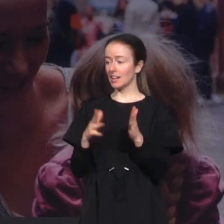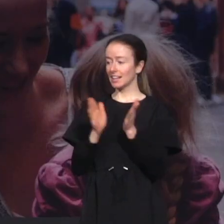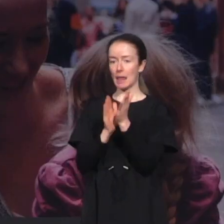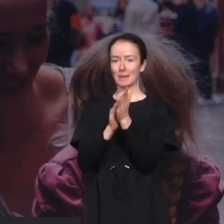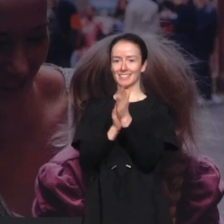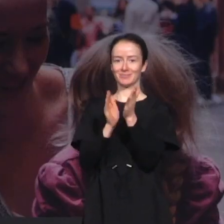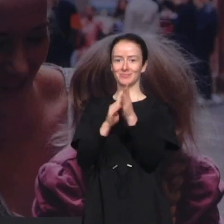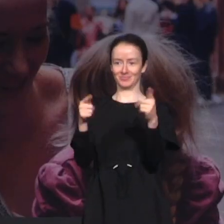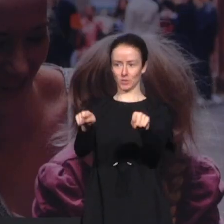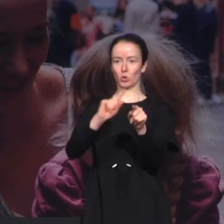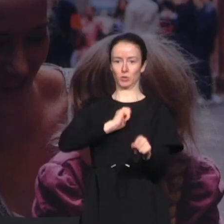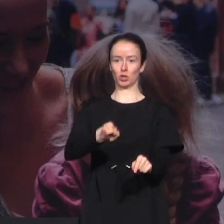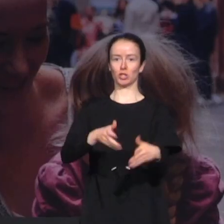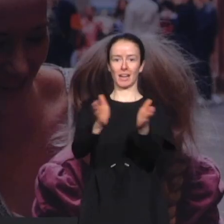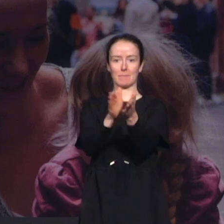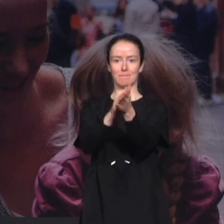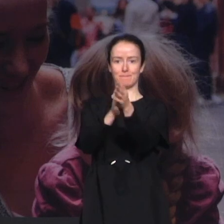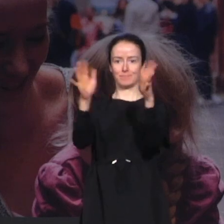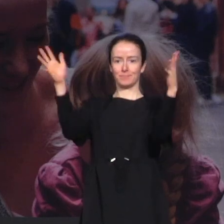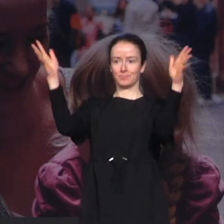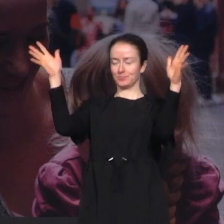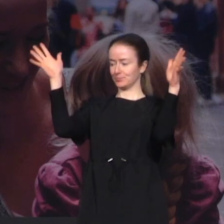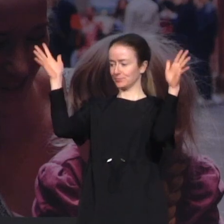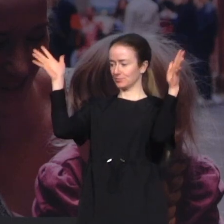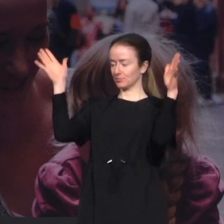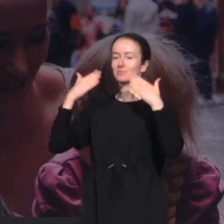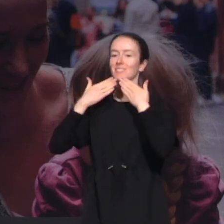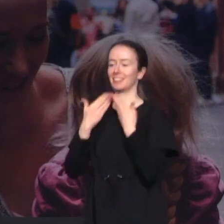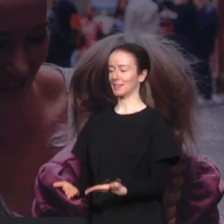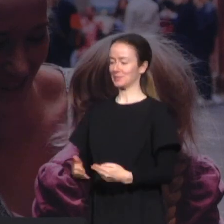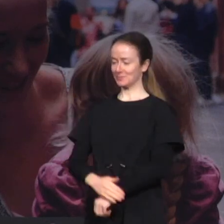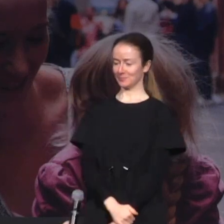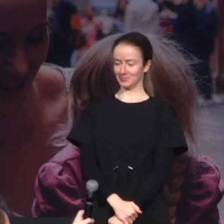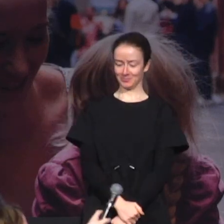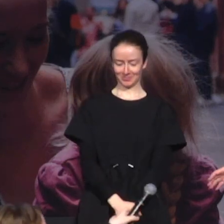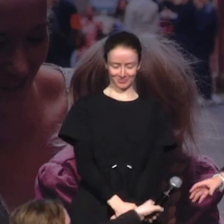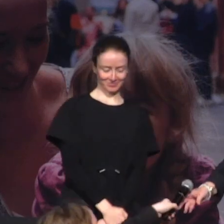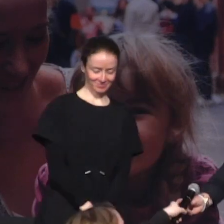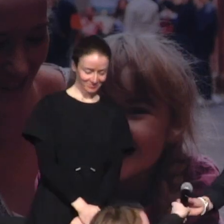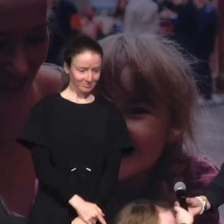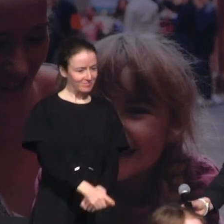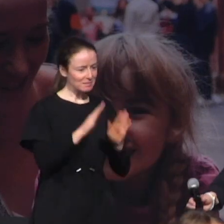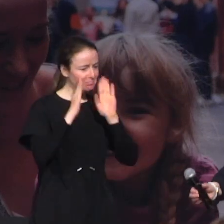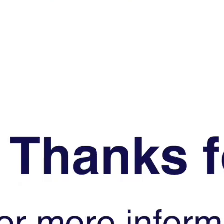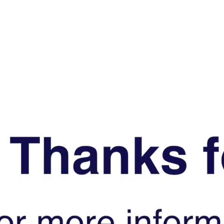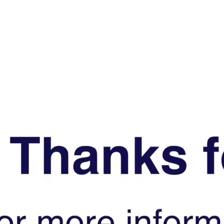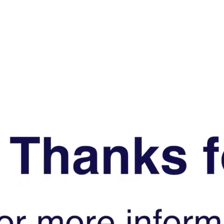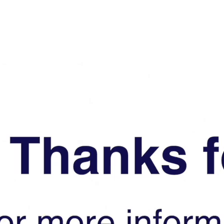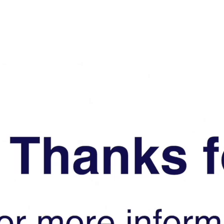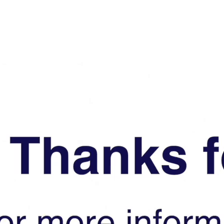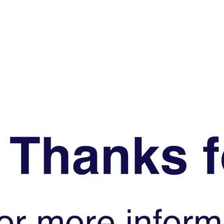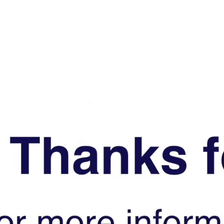Yep. Yeah. Thank you. Owen. That was amazing. Thanks, mate.